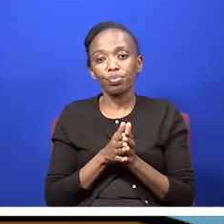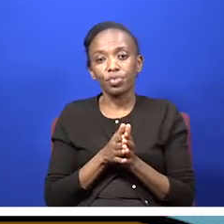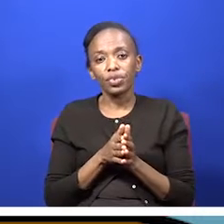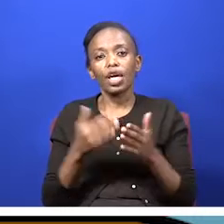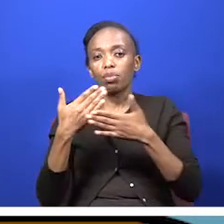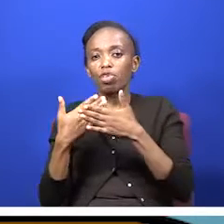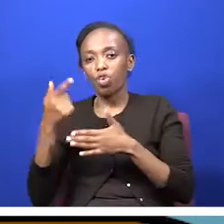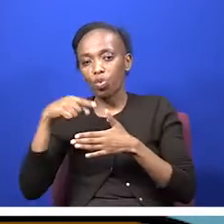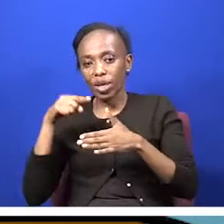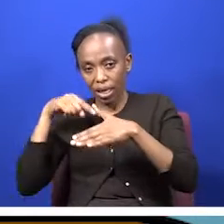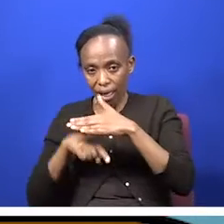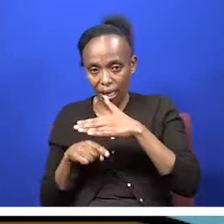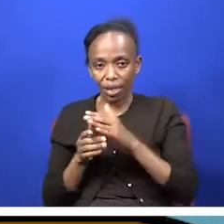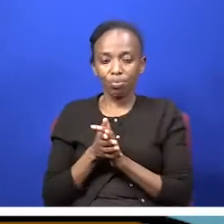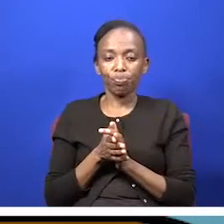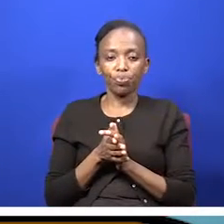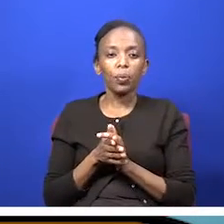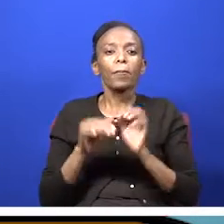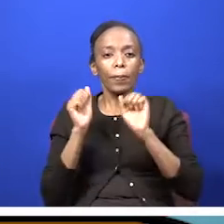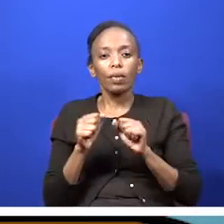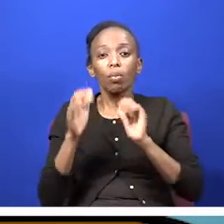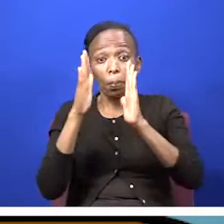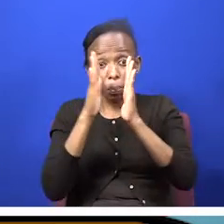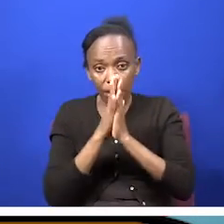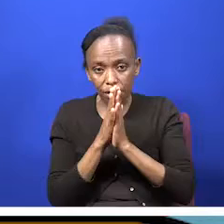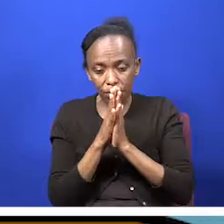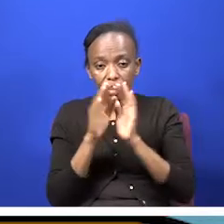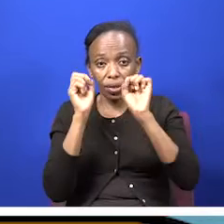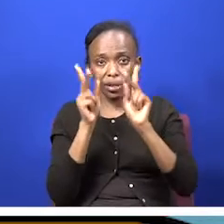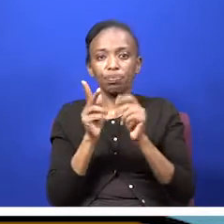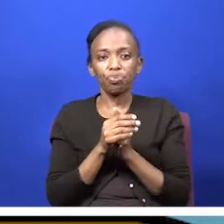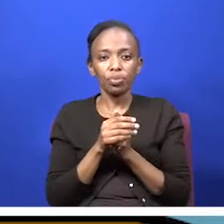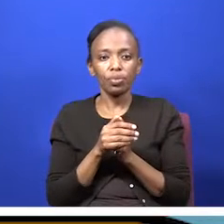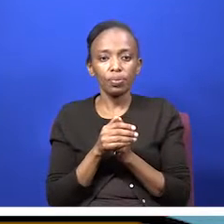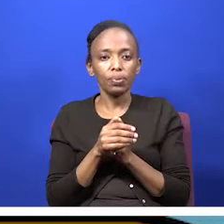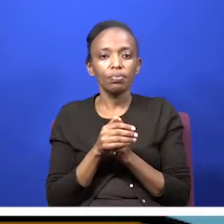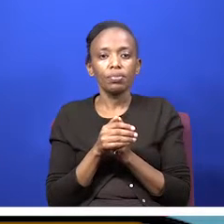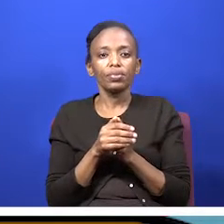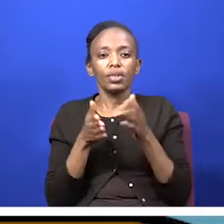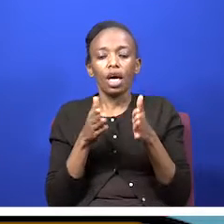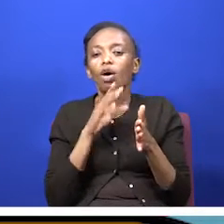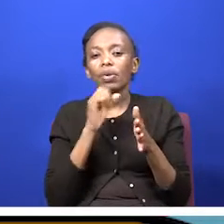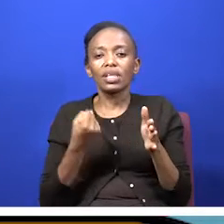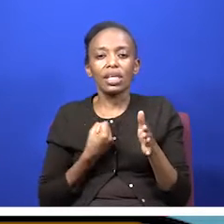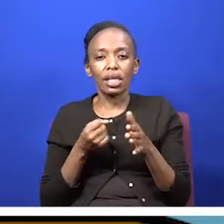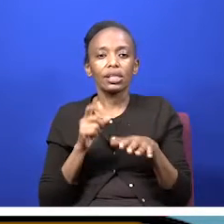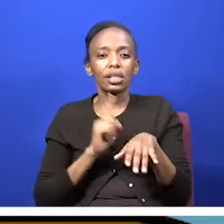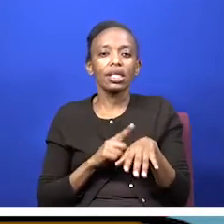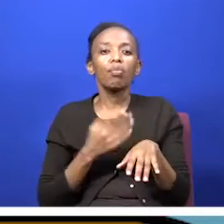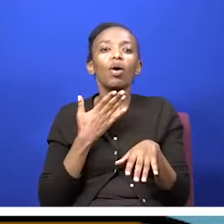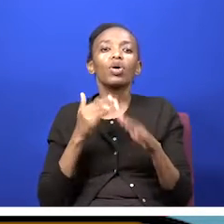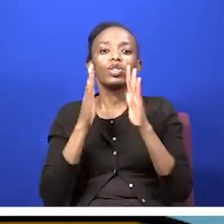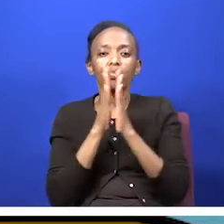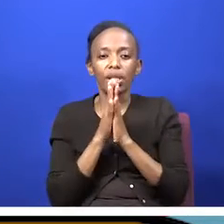lesson. And before we go very far, can we pray? Okay? So, boys and girls, when